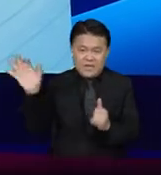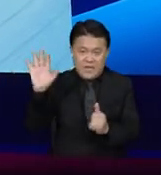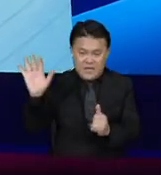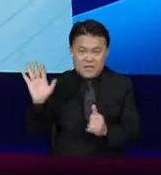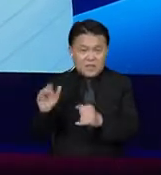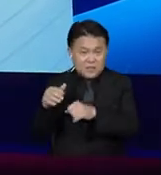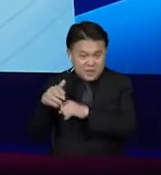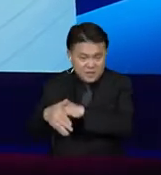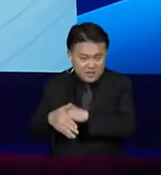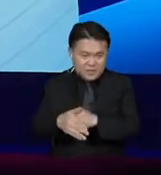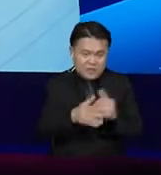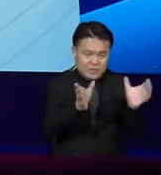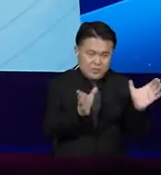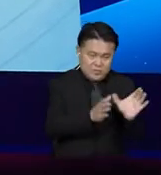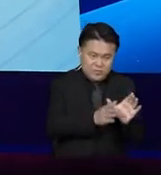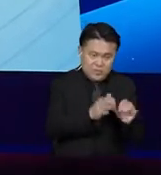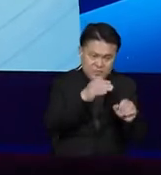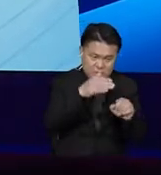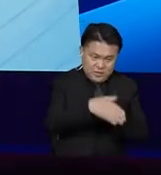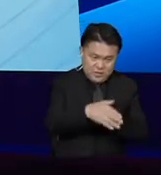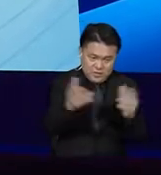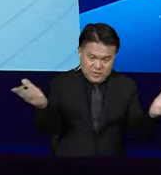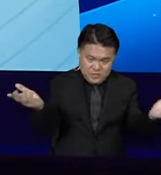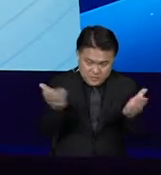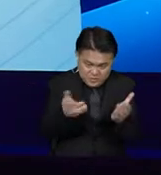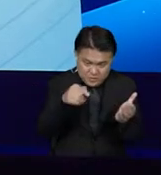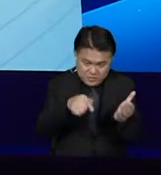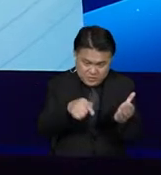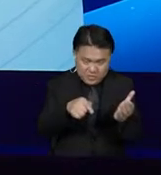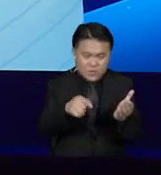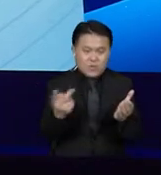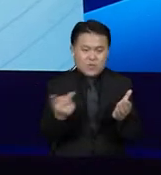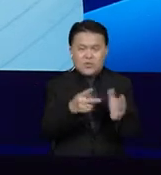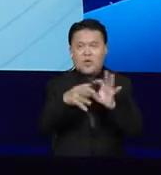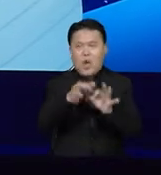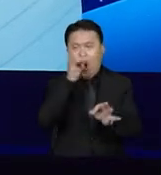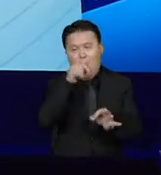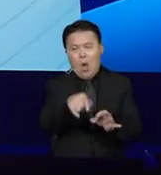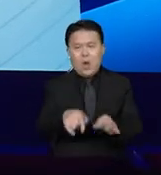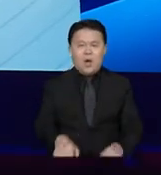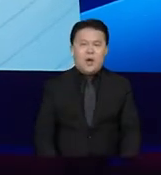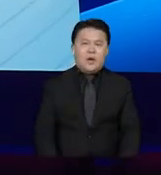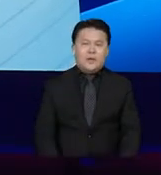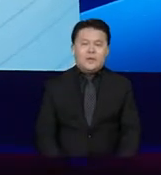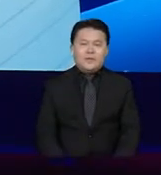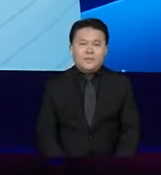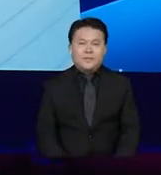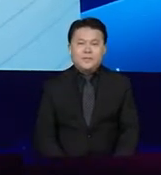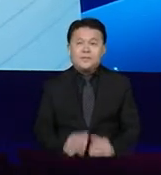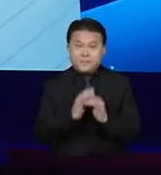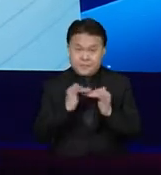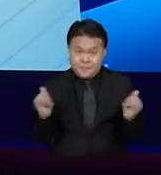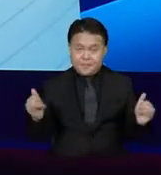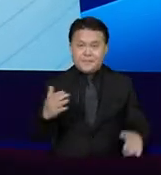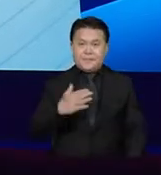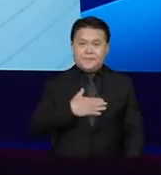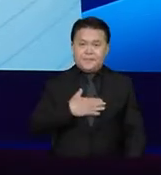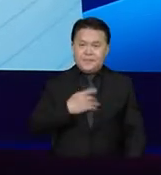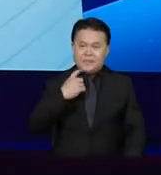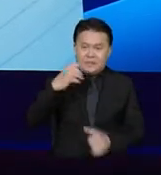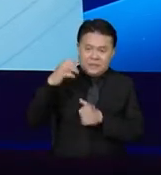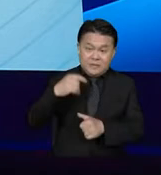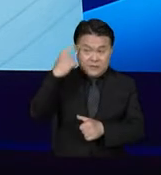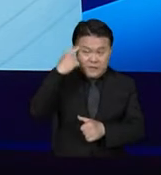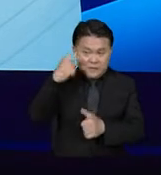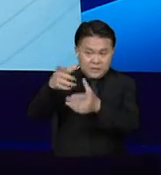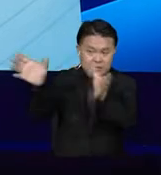are most likely to dehumanize groups they feel threaten them. The biggest threat that is most likely to